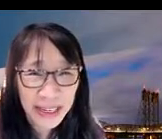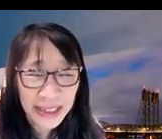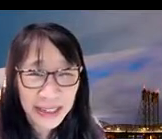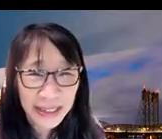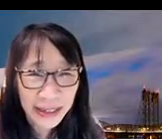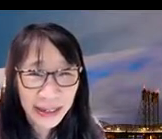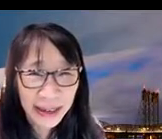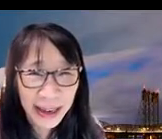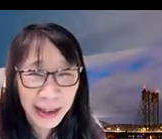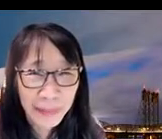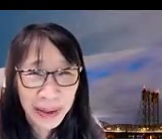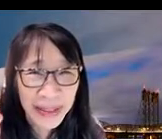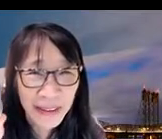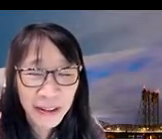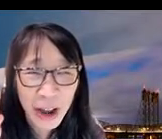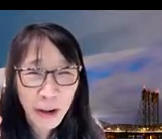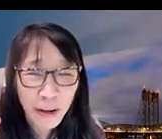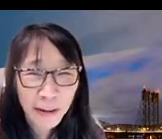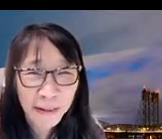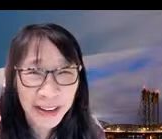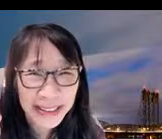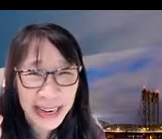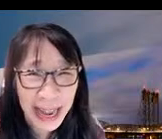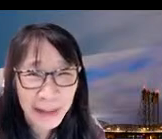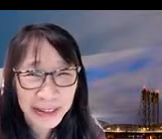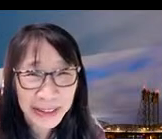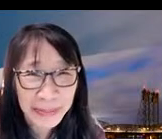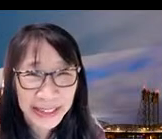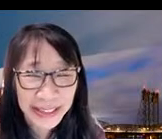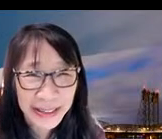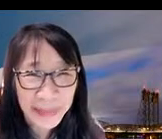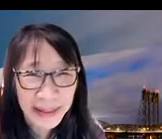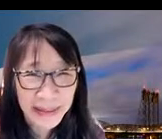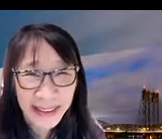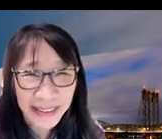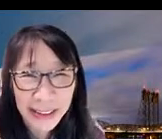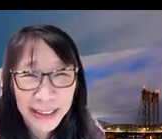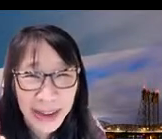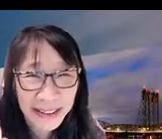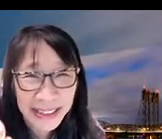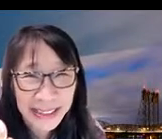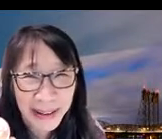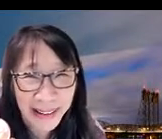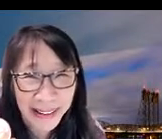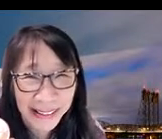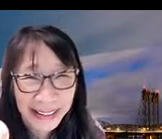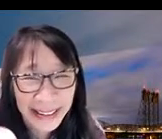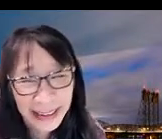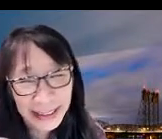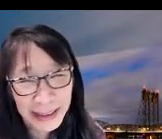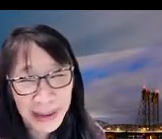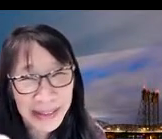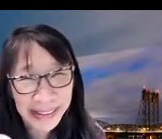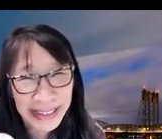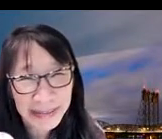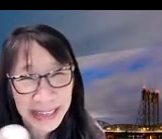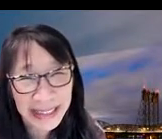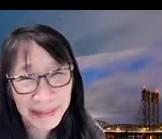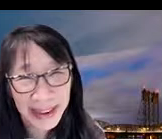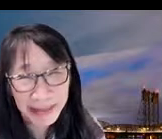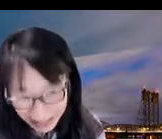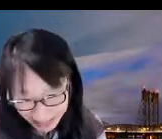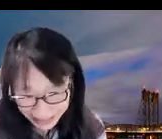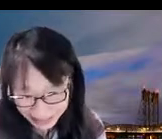I-5 bridge. I never know what's going to happen to me. So sometimes I have to look in my crystal ball, and sometimes it'll tell